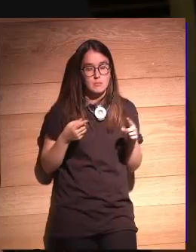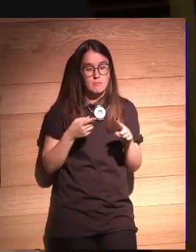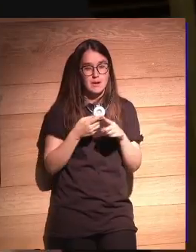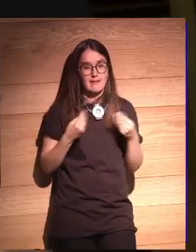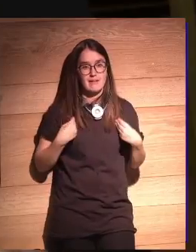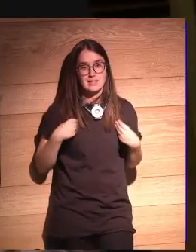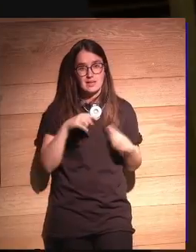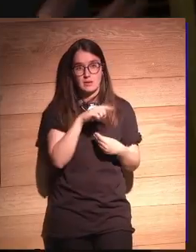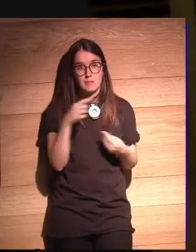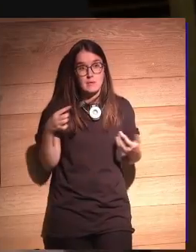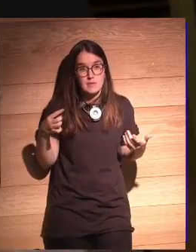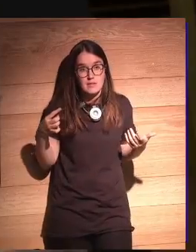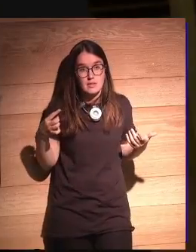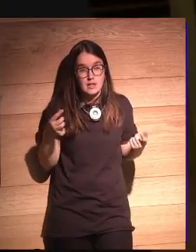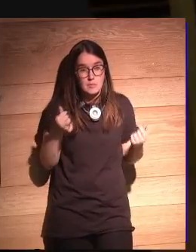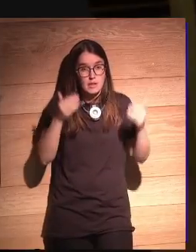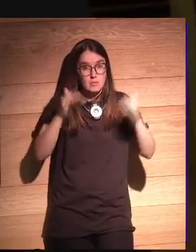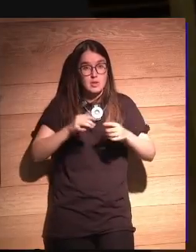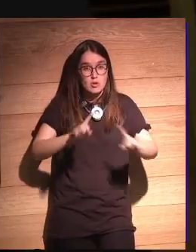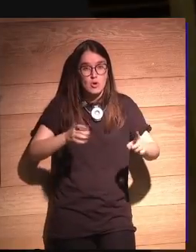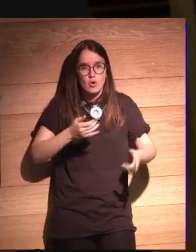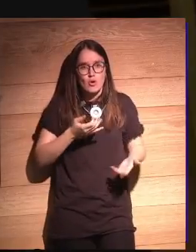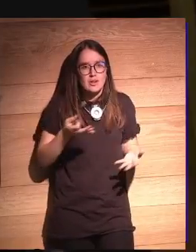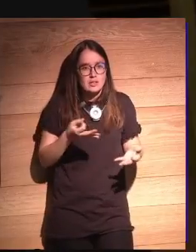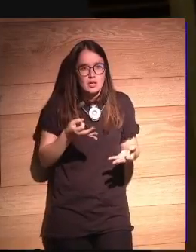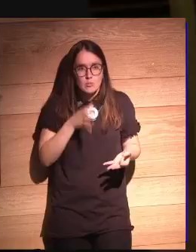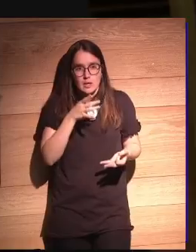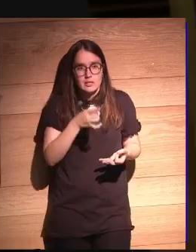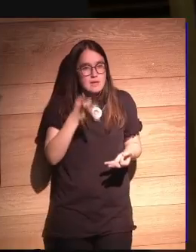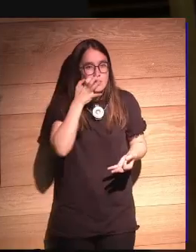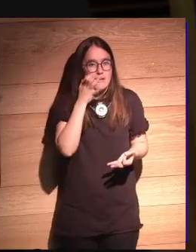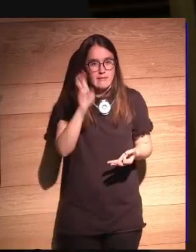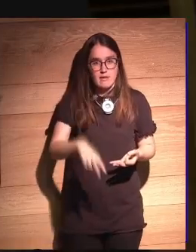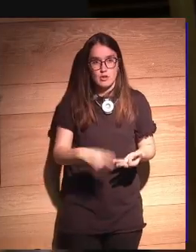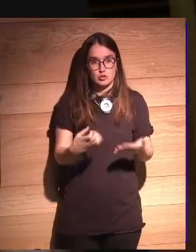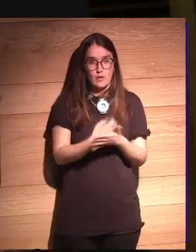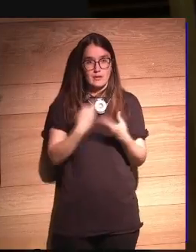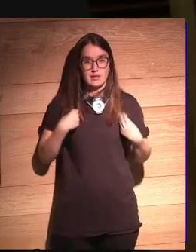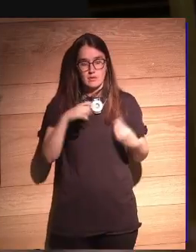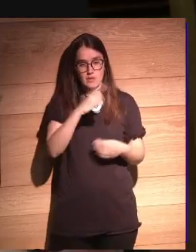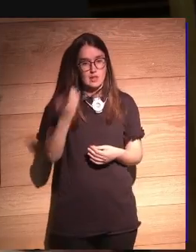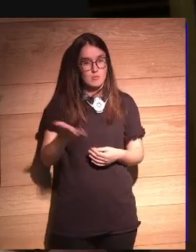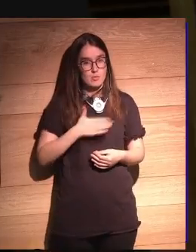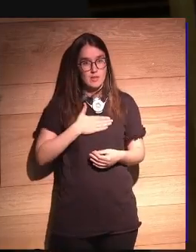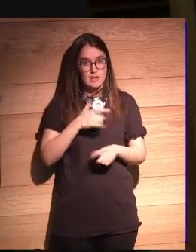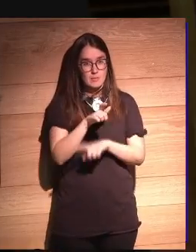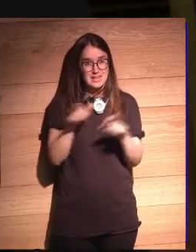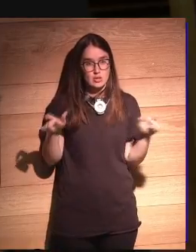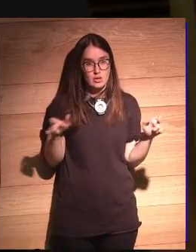do so that housing is not available and prices don't drop? Because all